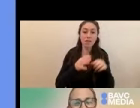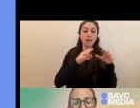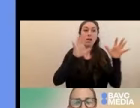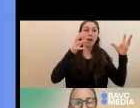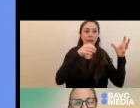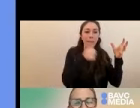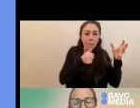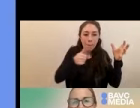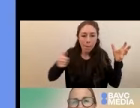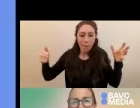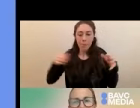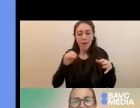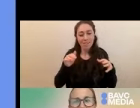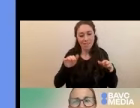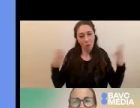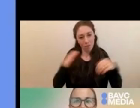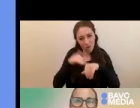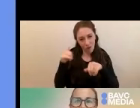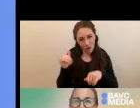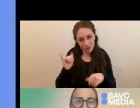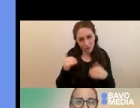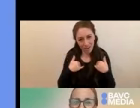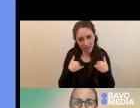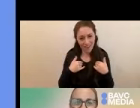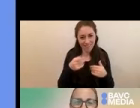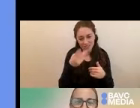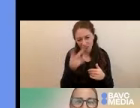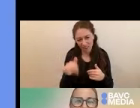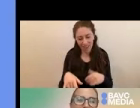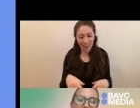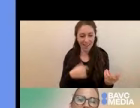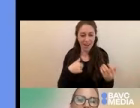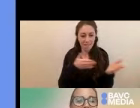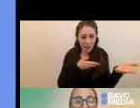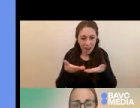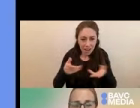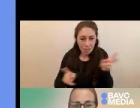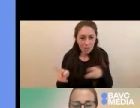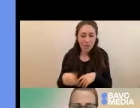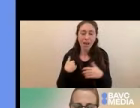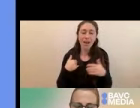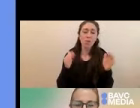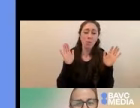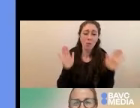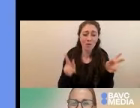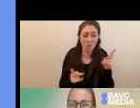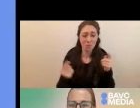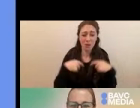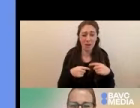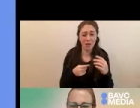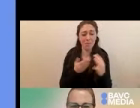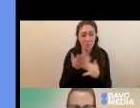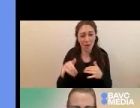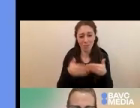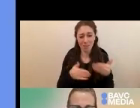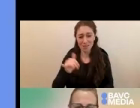call, as many of you saw. We invited folks and we received some really wonderful people through that process as well. So without